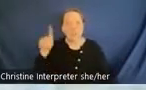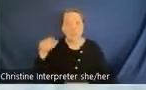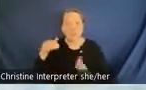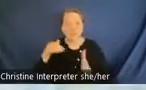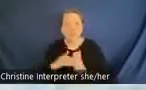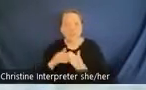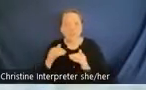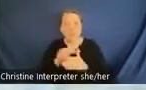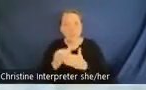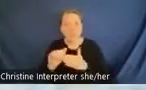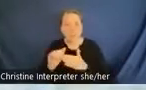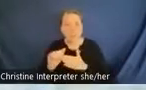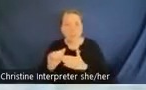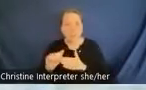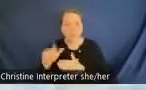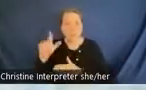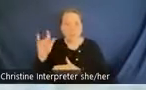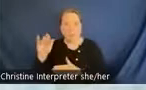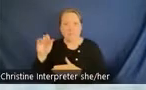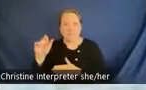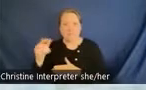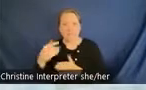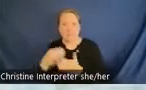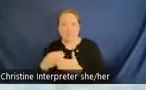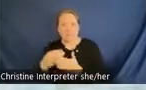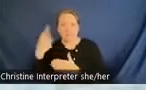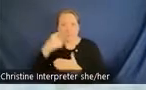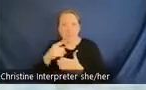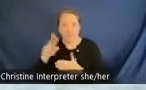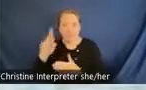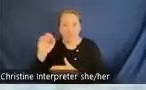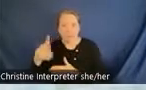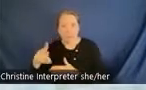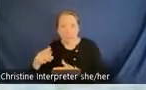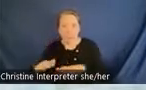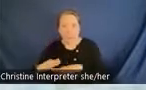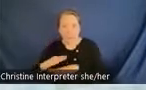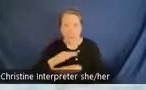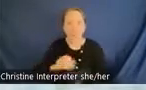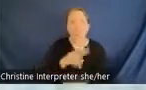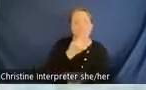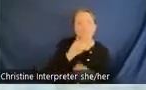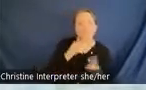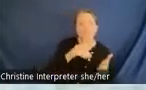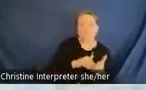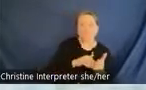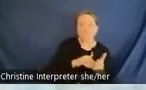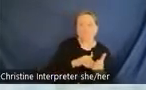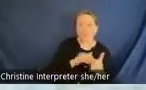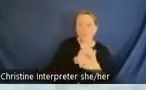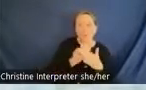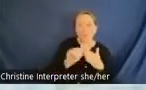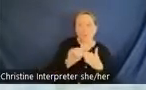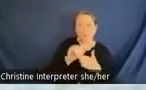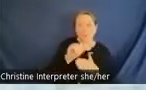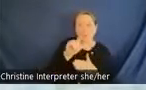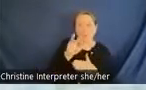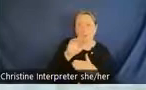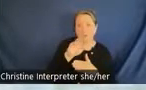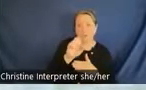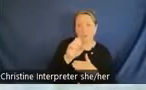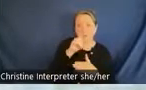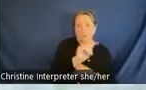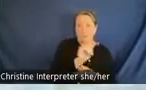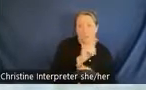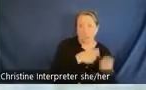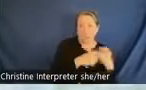a ramp or $2,000 in leverage funding towards a bathroom modification, our grant funding can generally